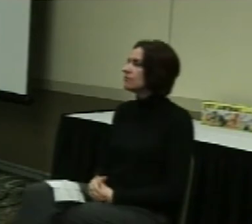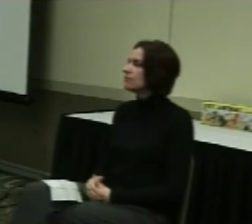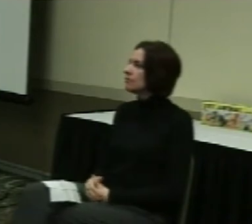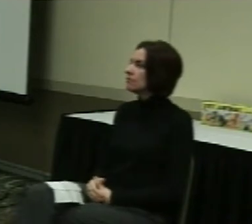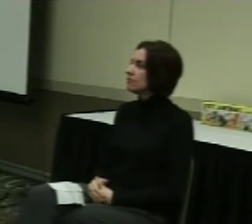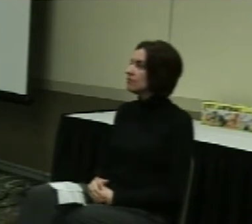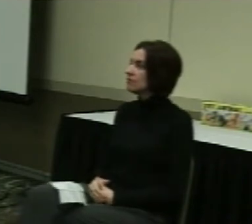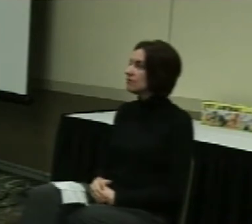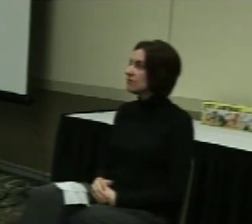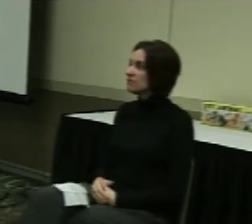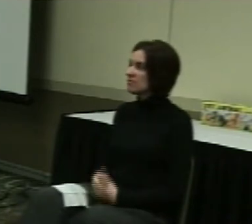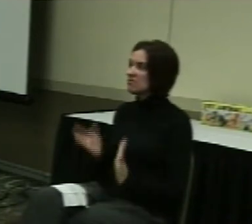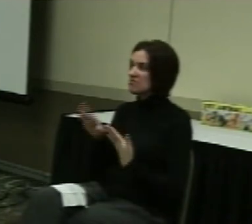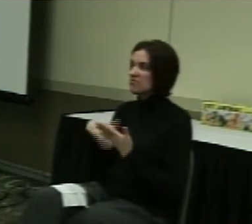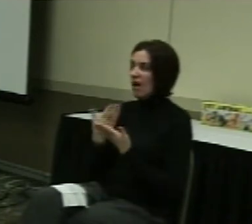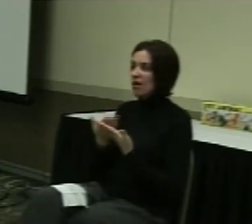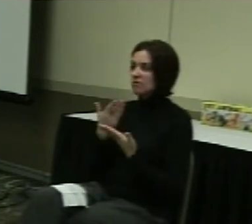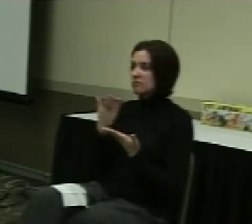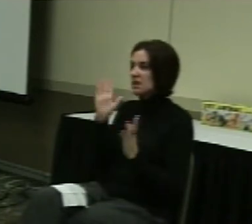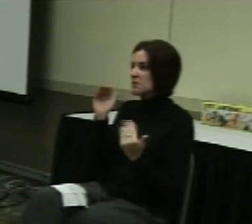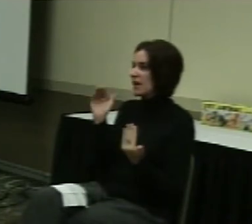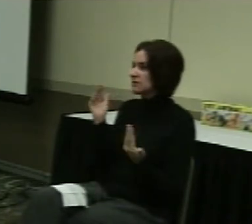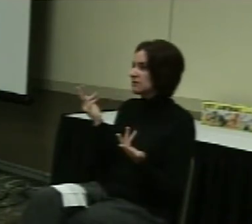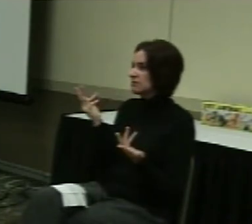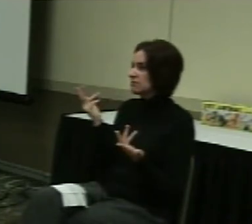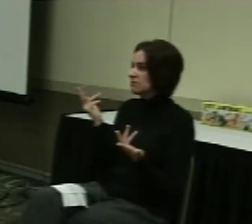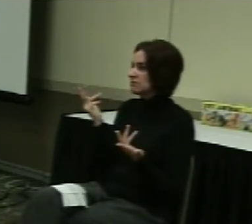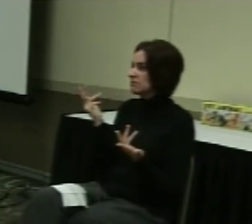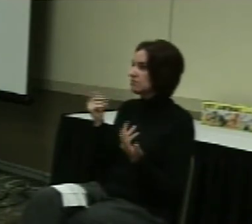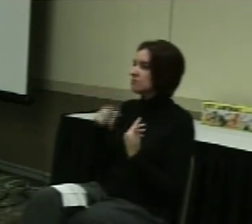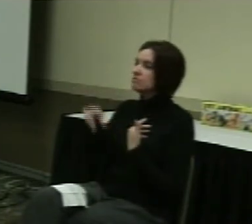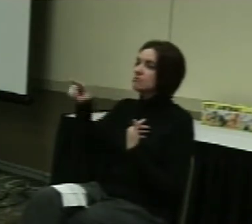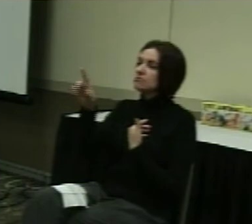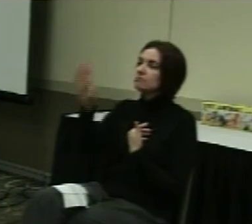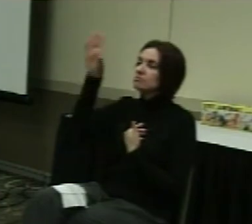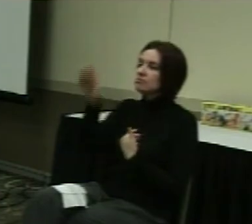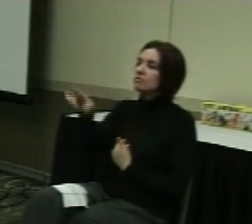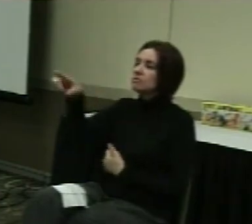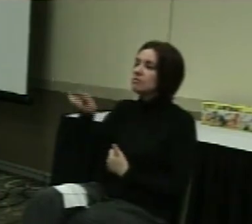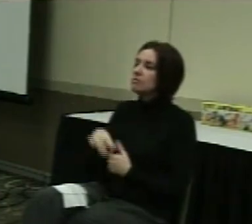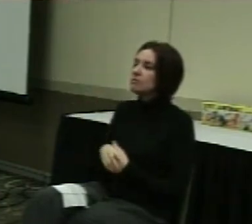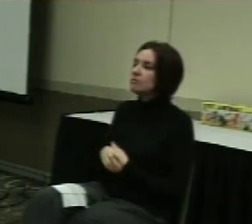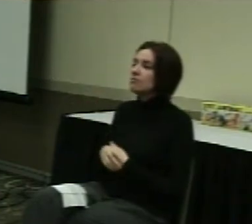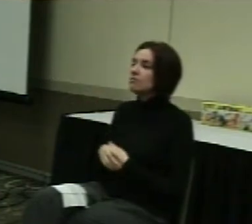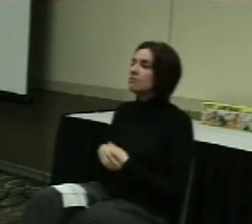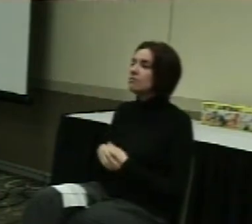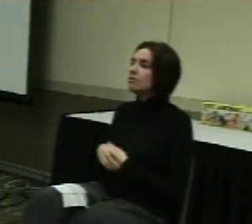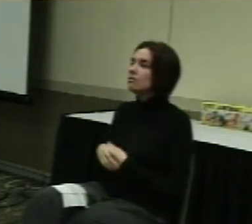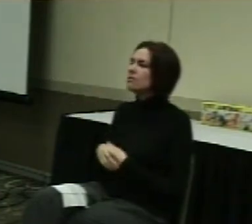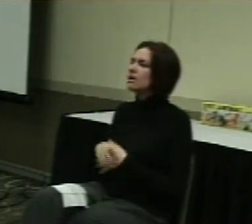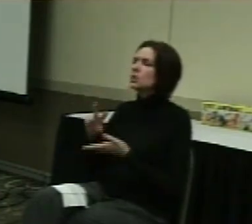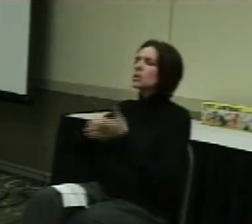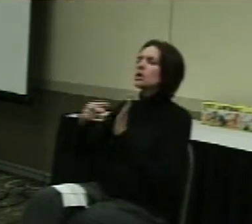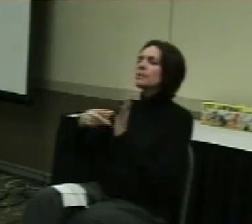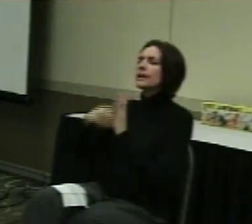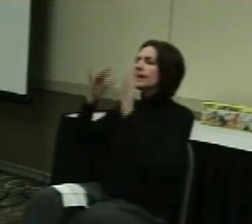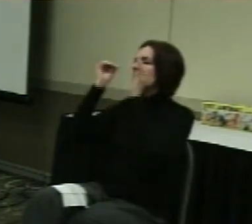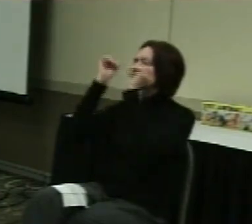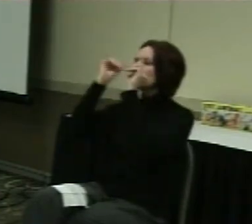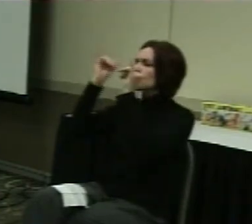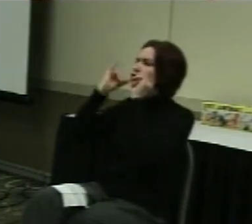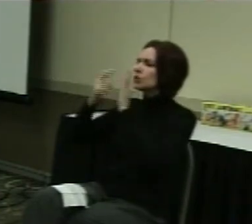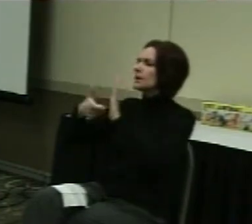They're all rather predictable, maybe, are they? And yes, thank you. What is meant by instructional demands?